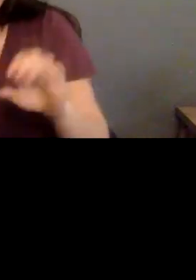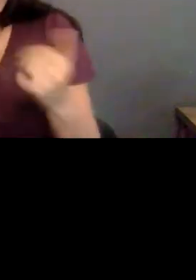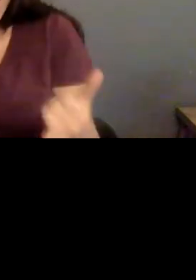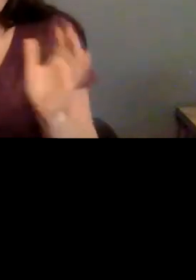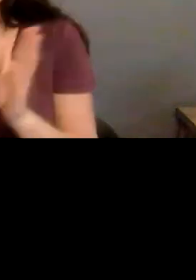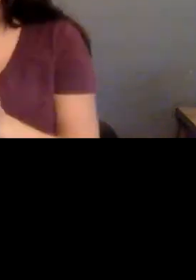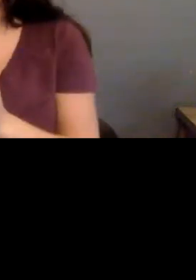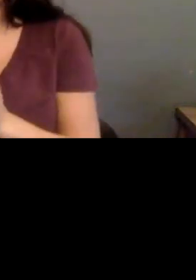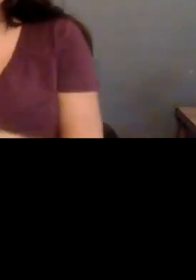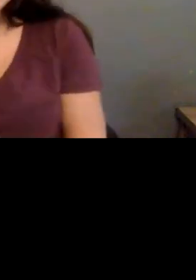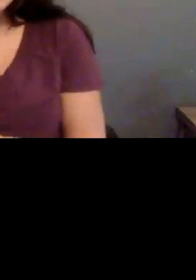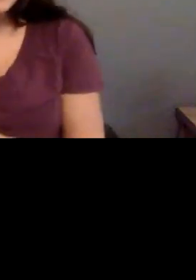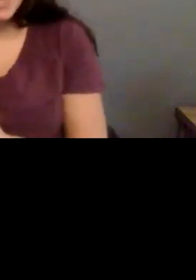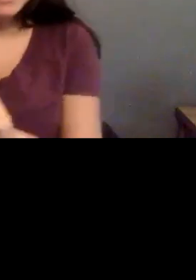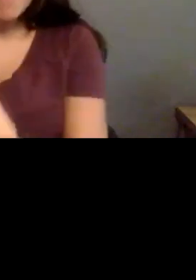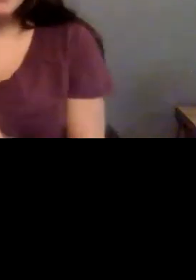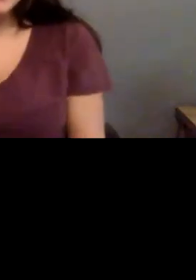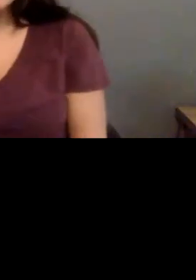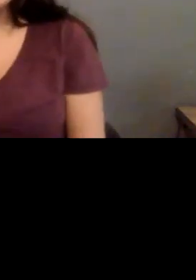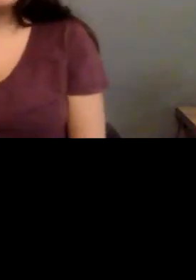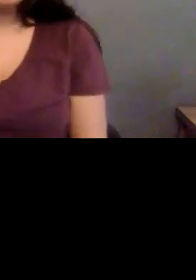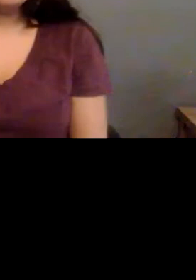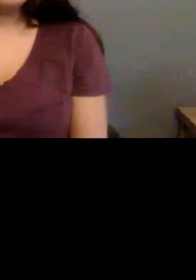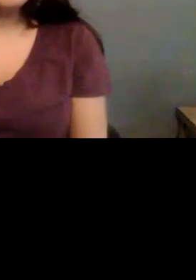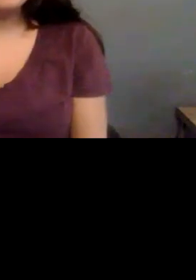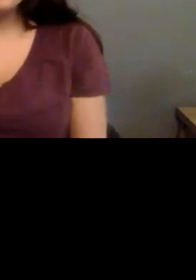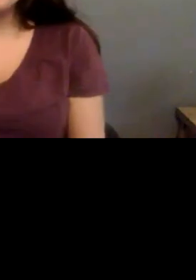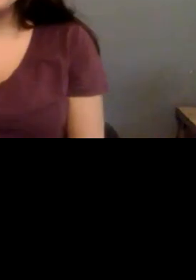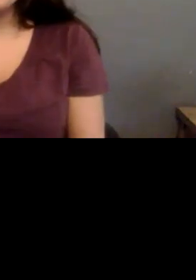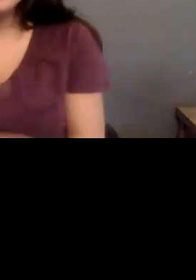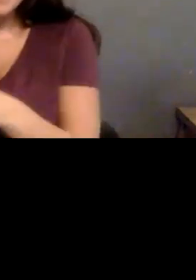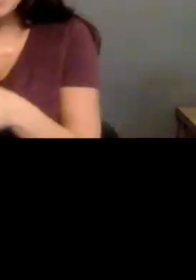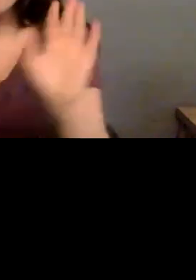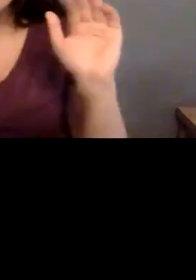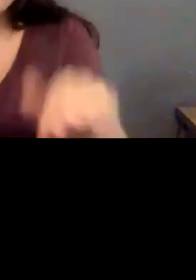and we'll see you next month. Take care.